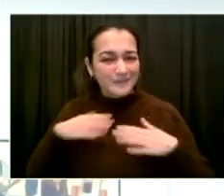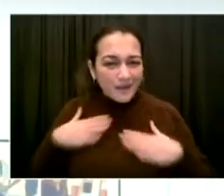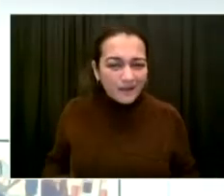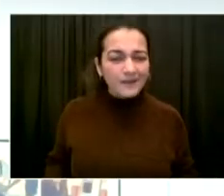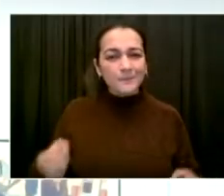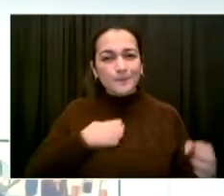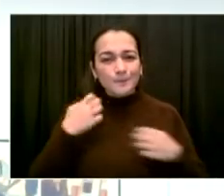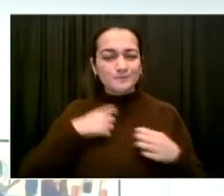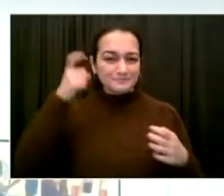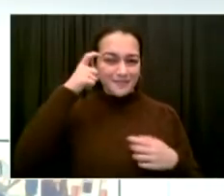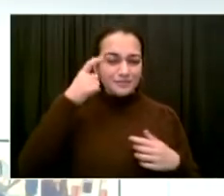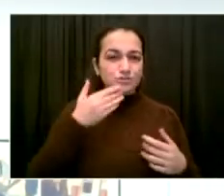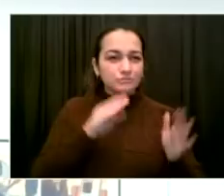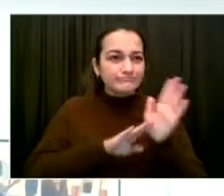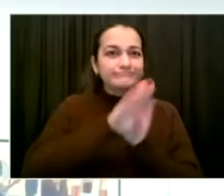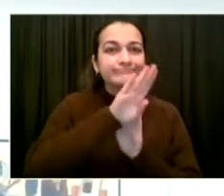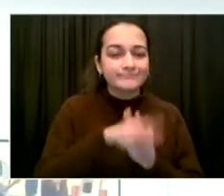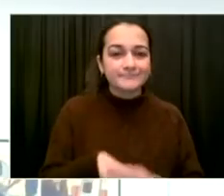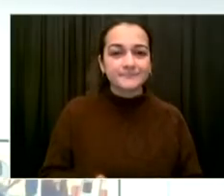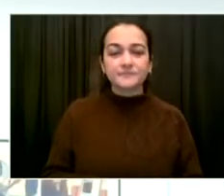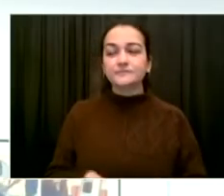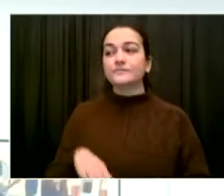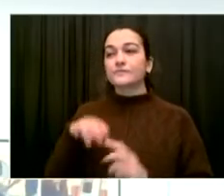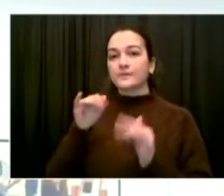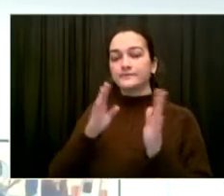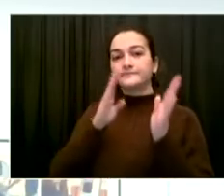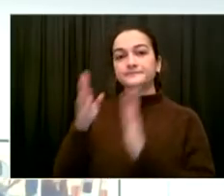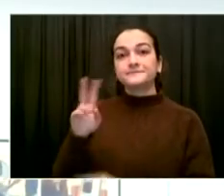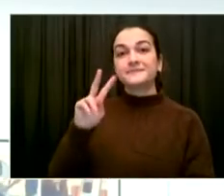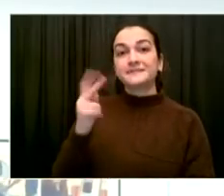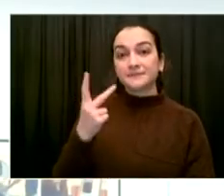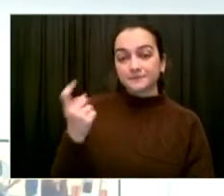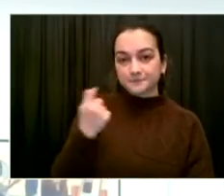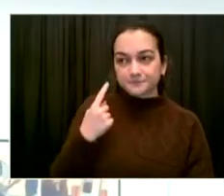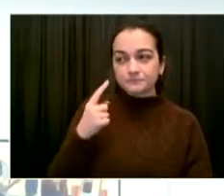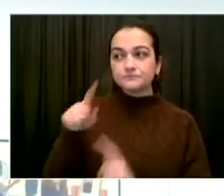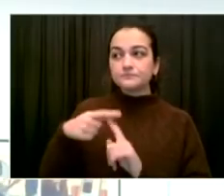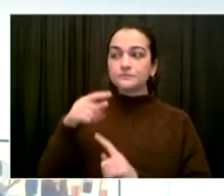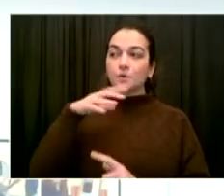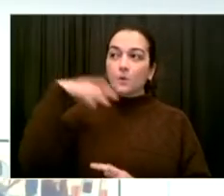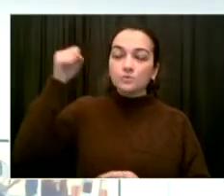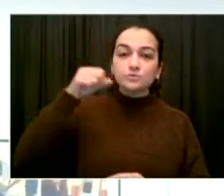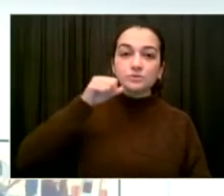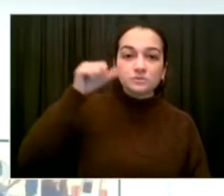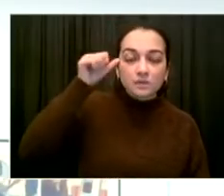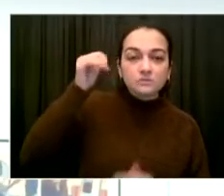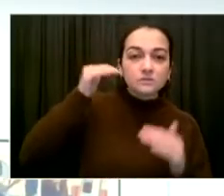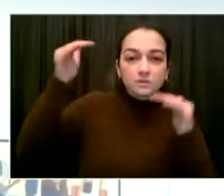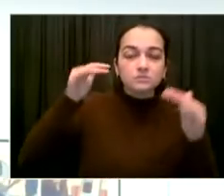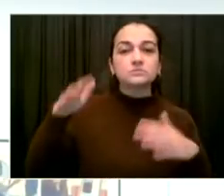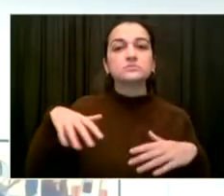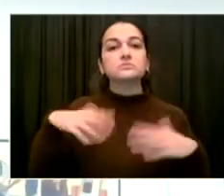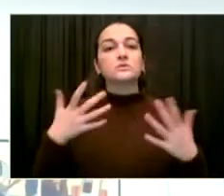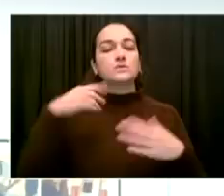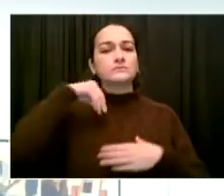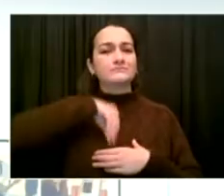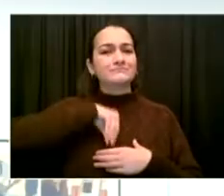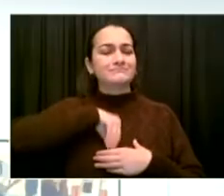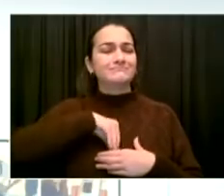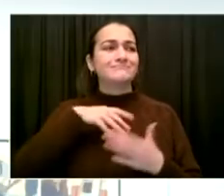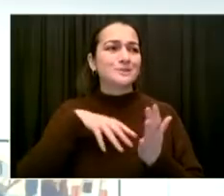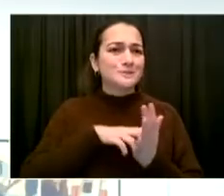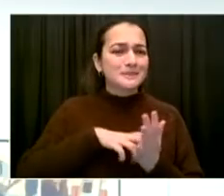the activities that we're advising older adults and others who are at higher risk, to be more cautious about, these